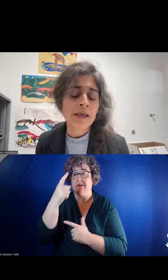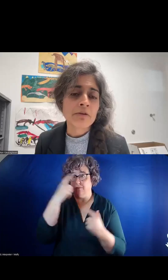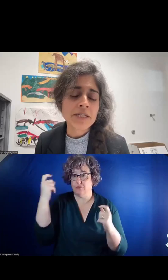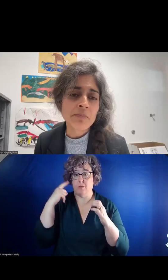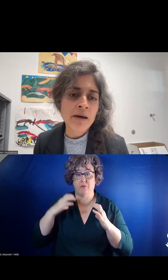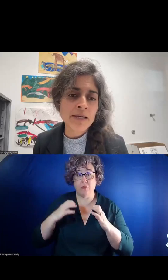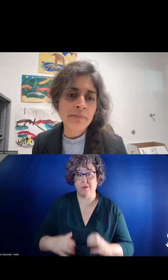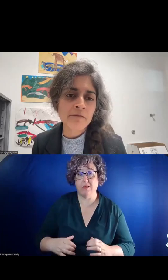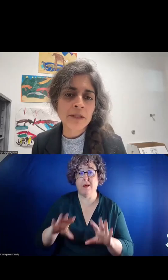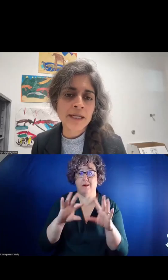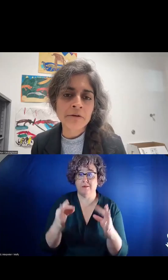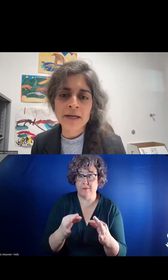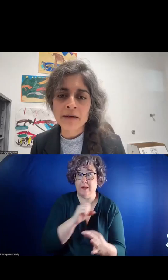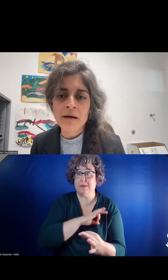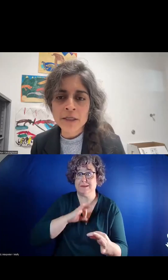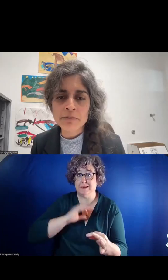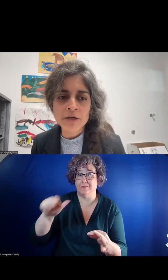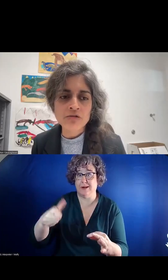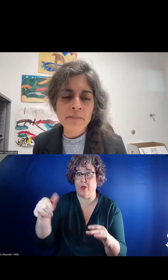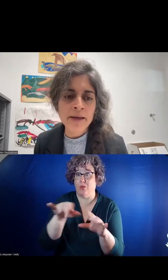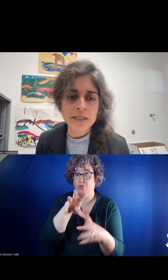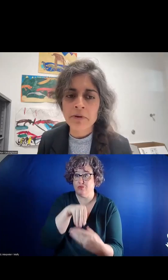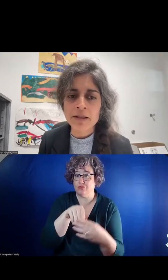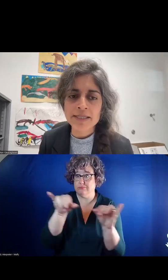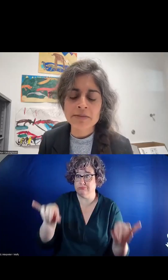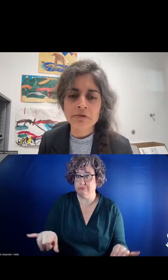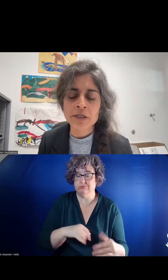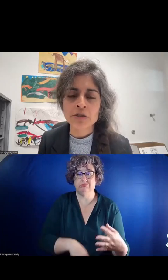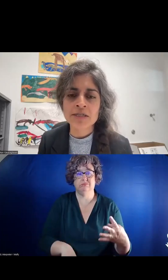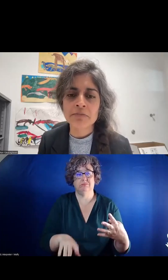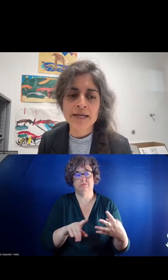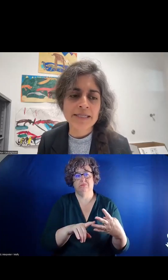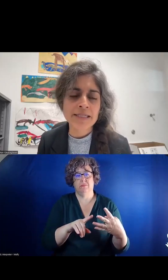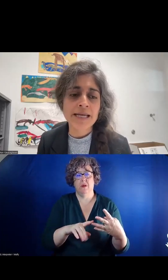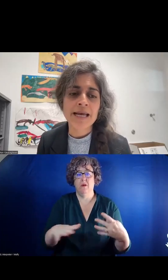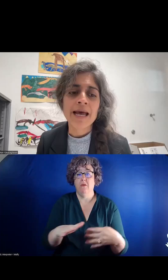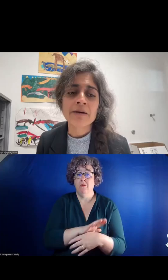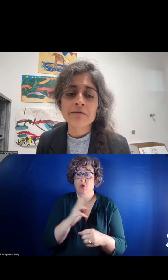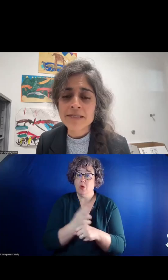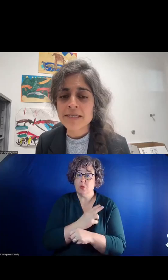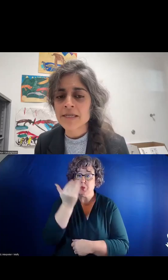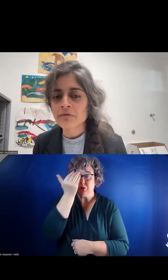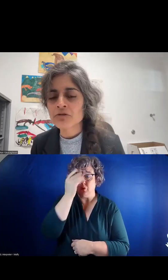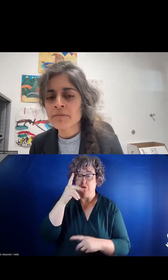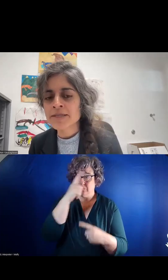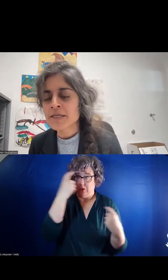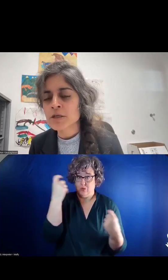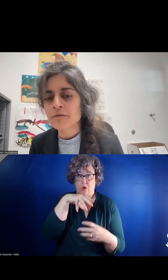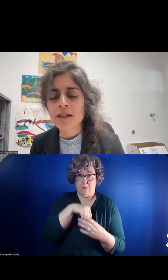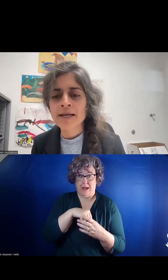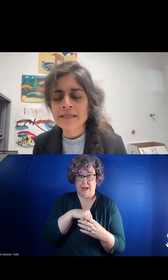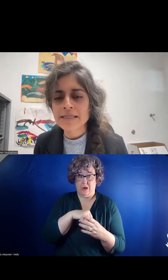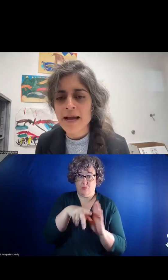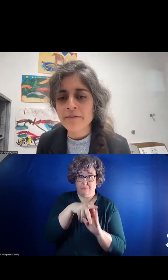system, responding by fully integrating knowledge about trauma into policies, procedures, and practices, and resisting